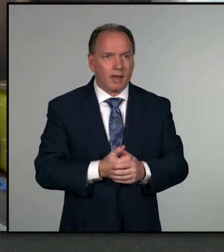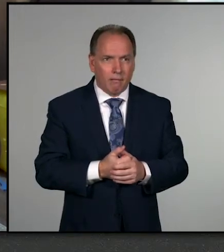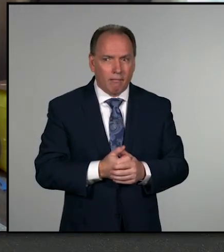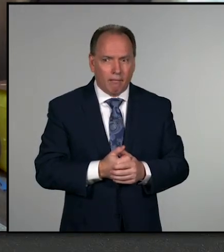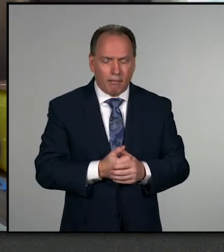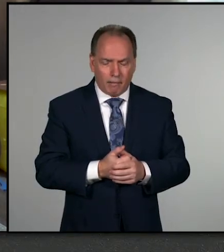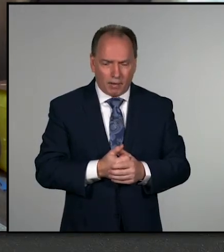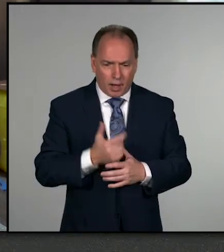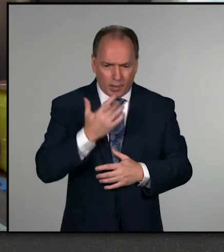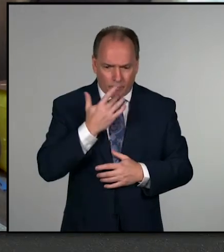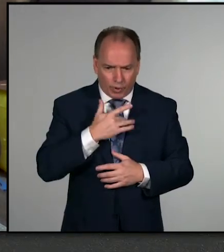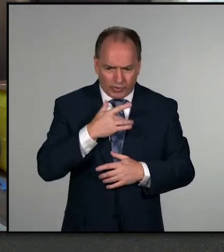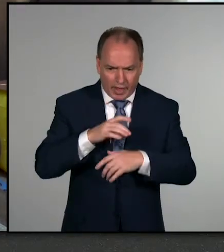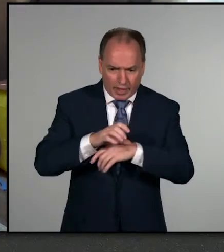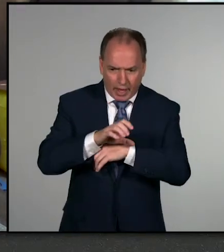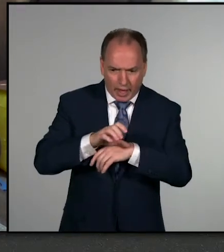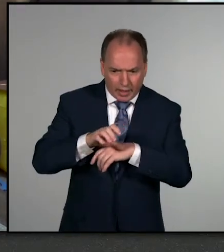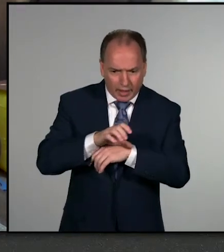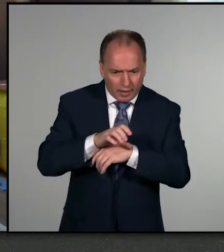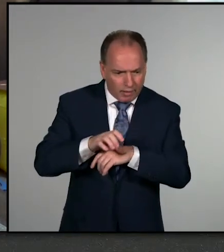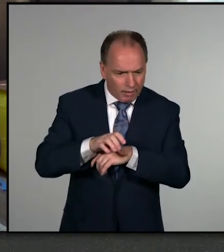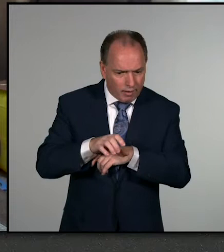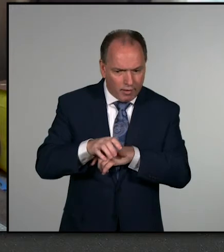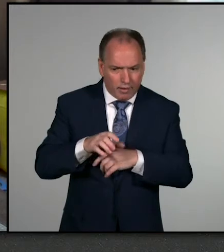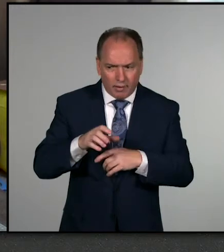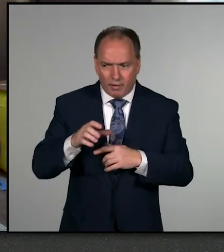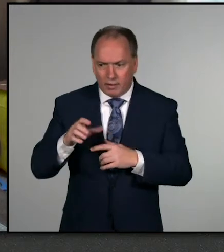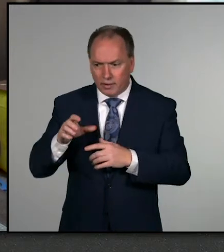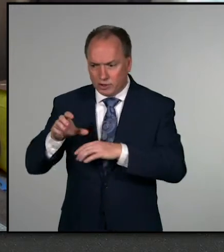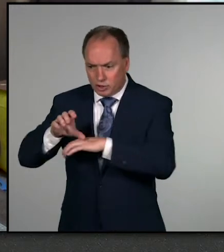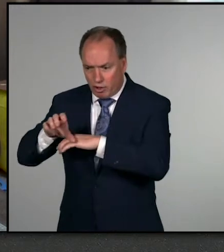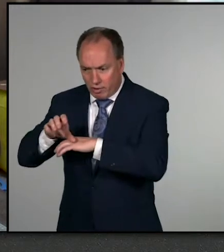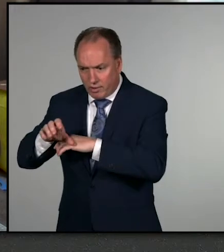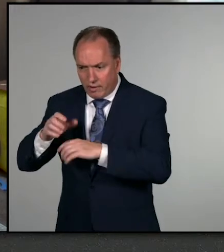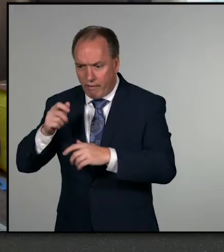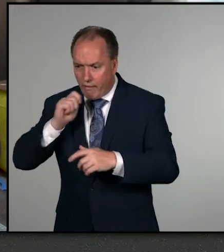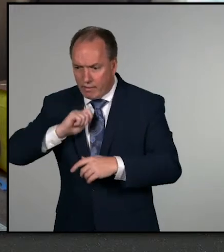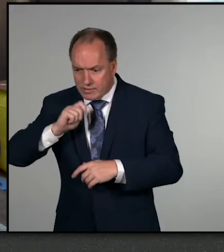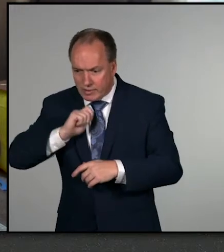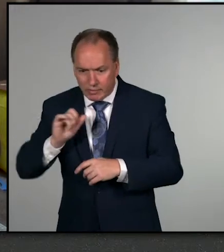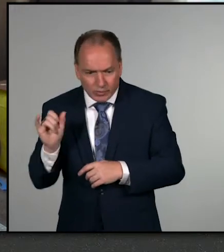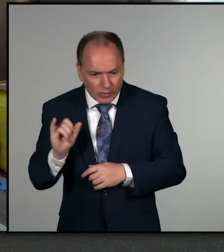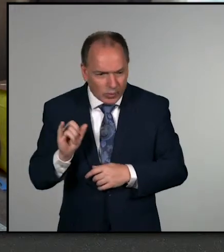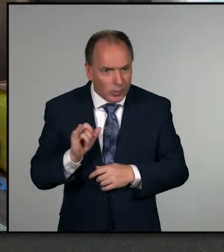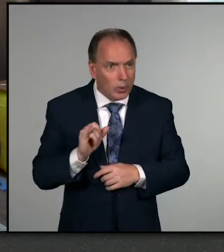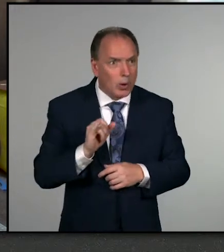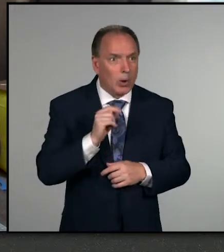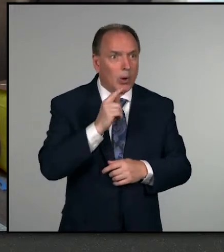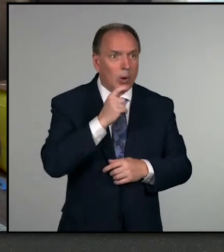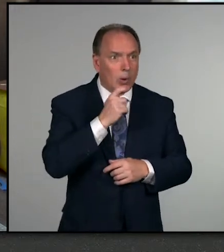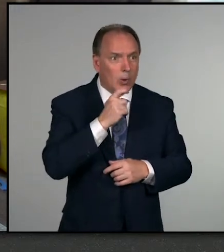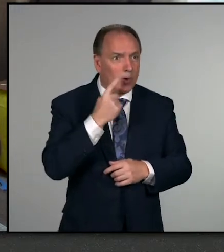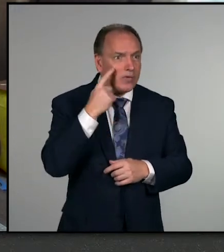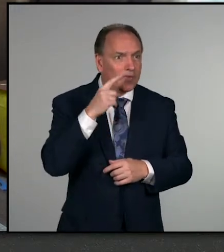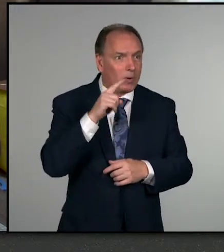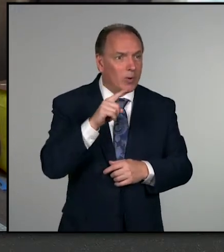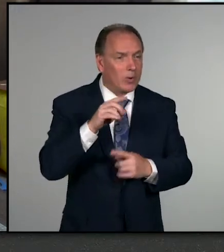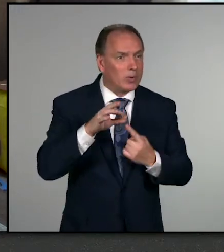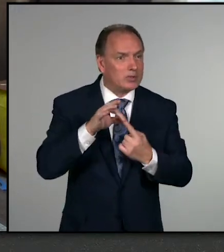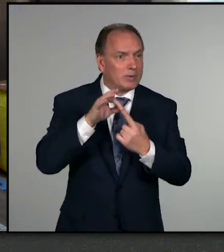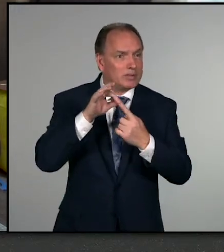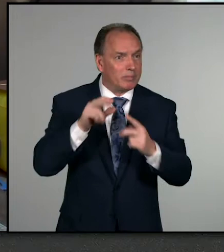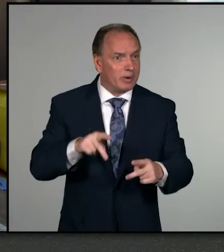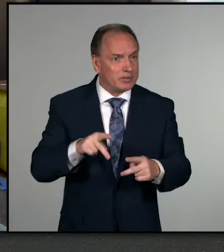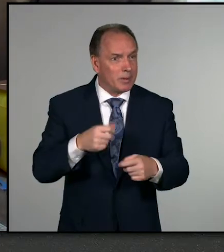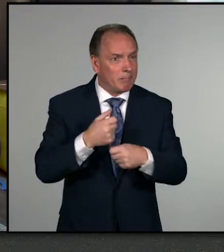Candles on a birthday cake? Chocolate ice cream too? We're gonna find out who the special person is